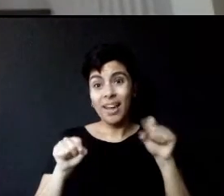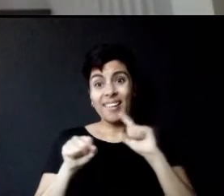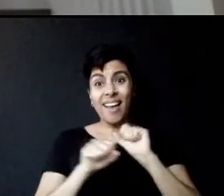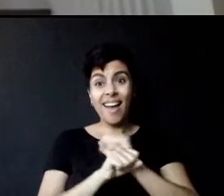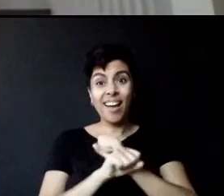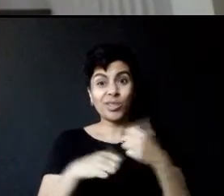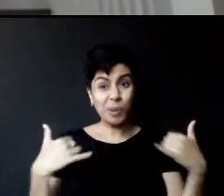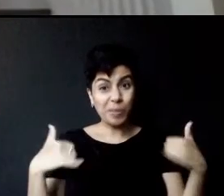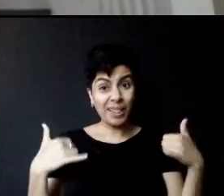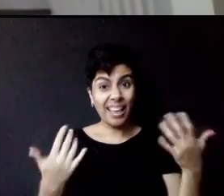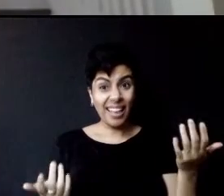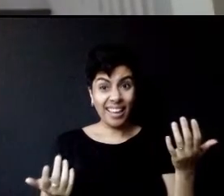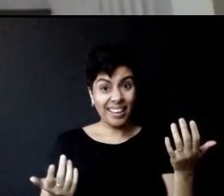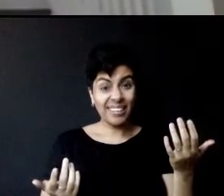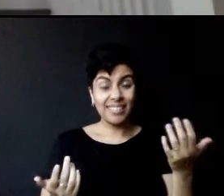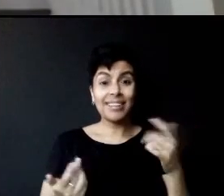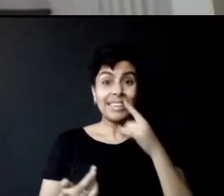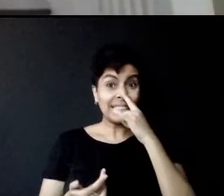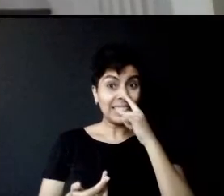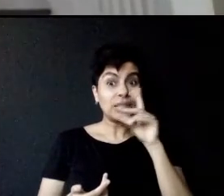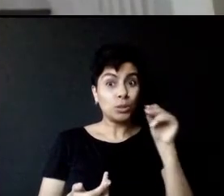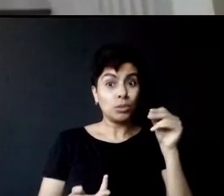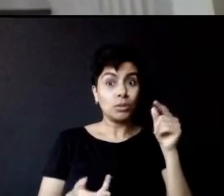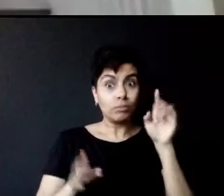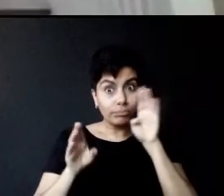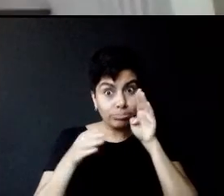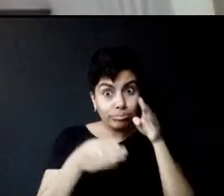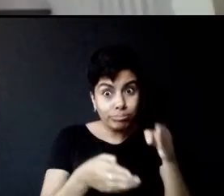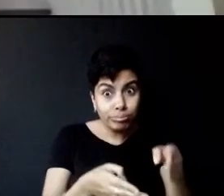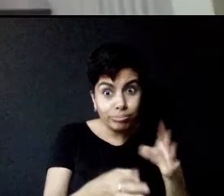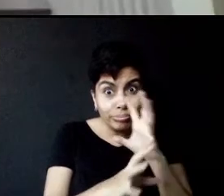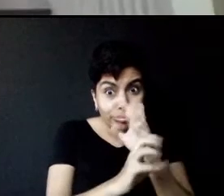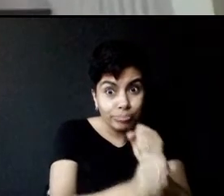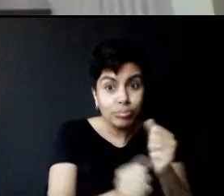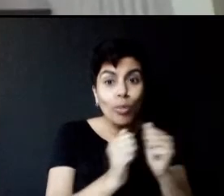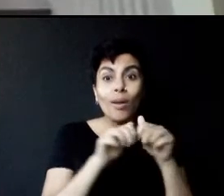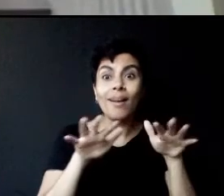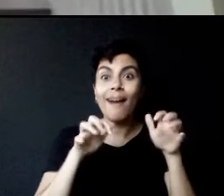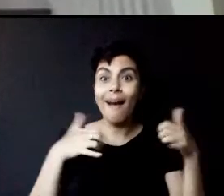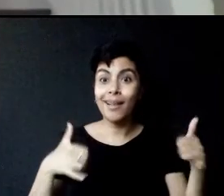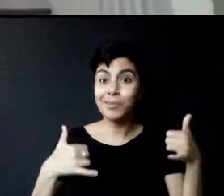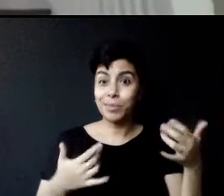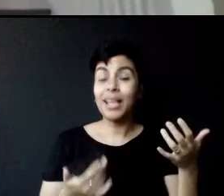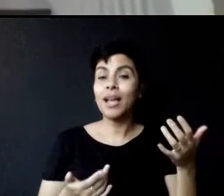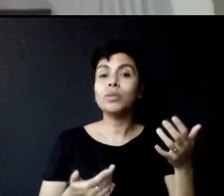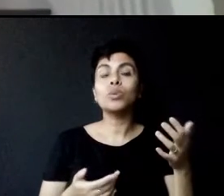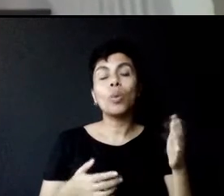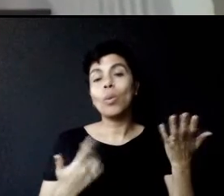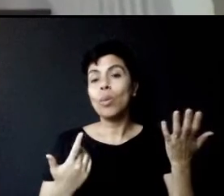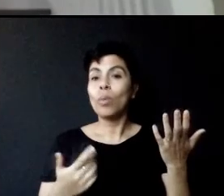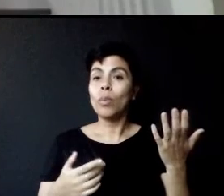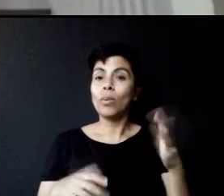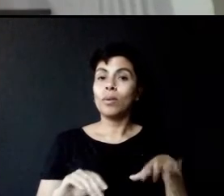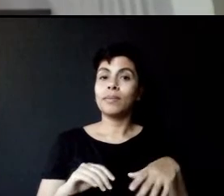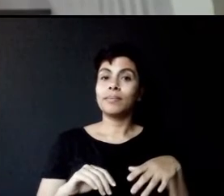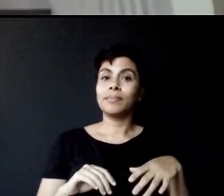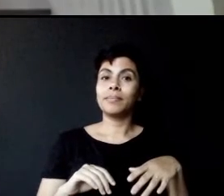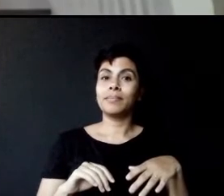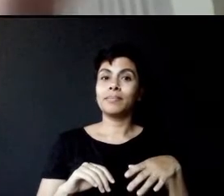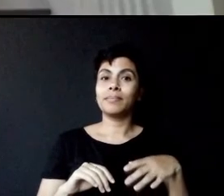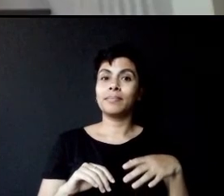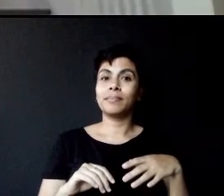can actually play with the kids, and kids actually spend a lot of time playing with ice. So just kind of showing some example